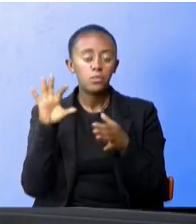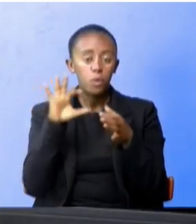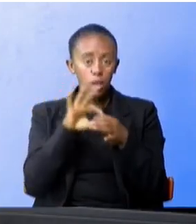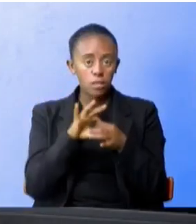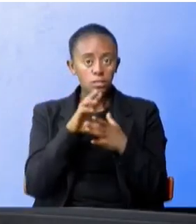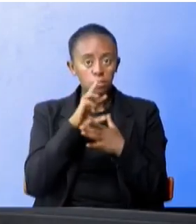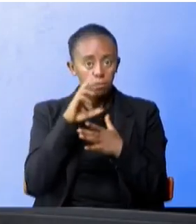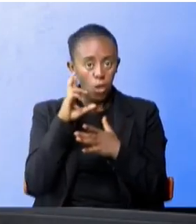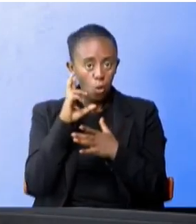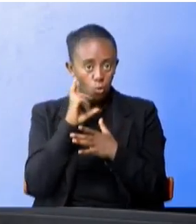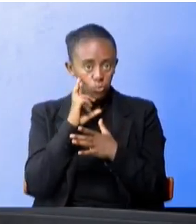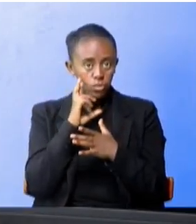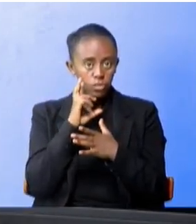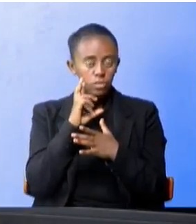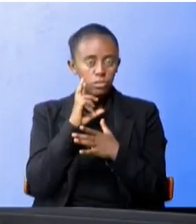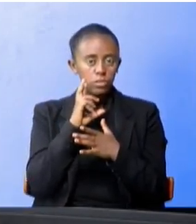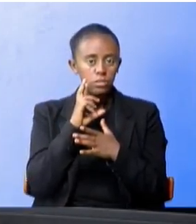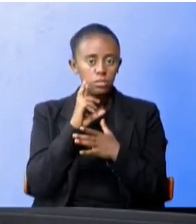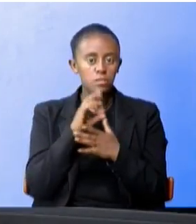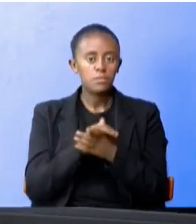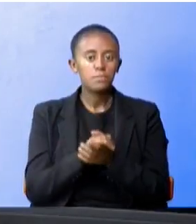because